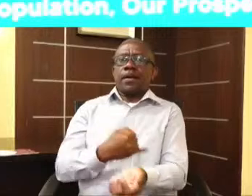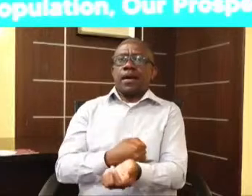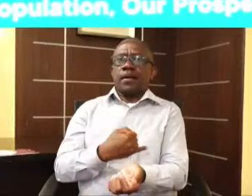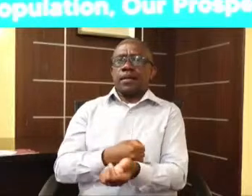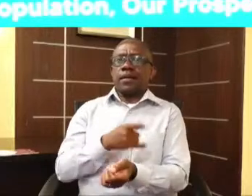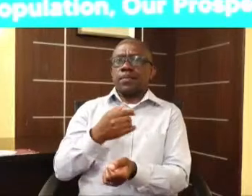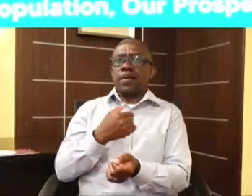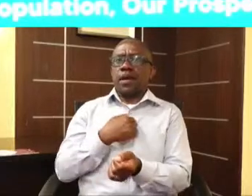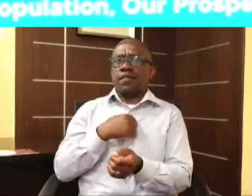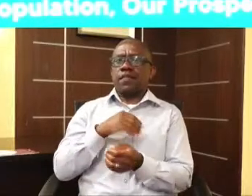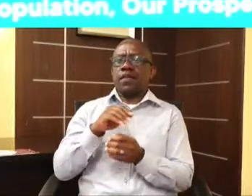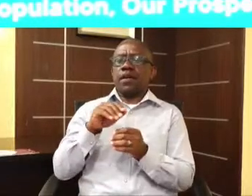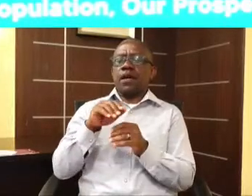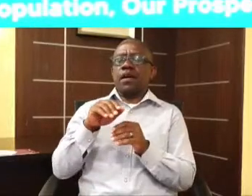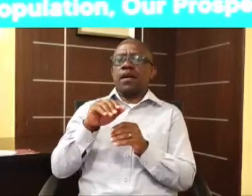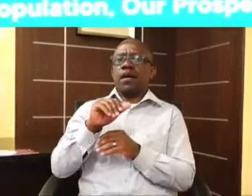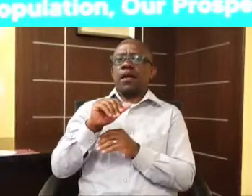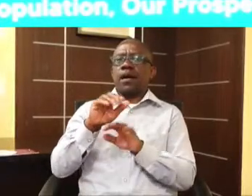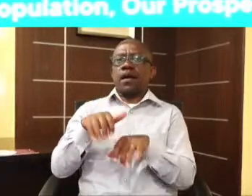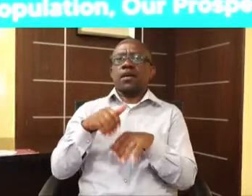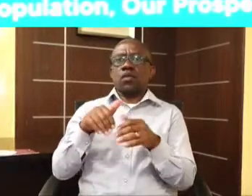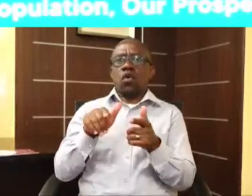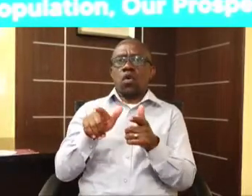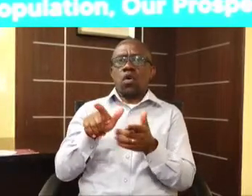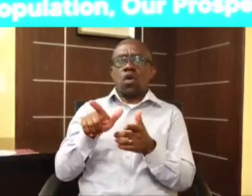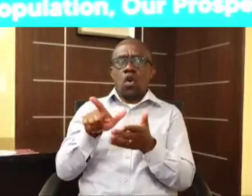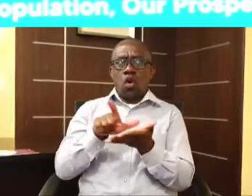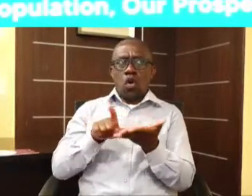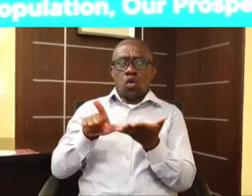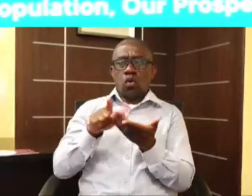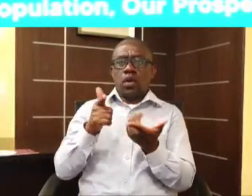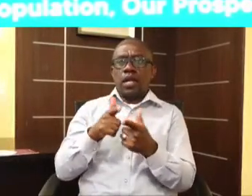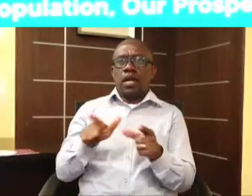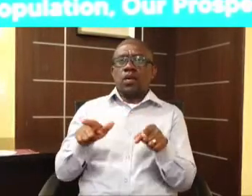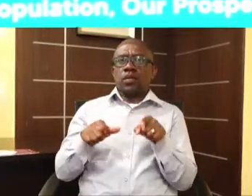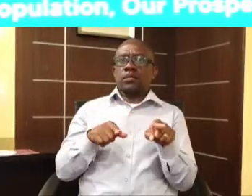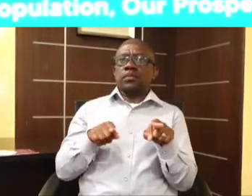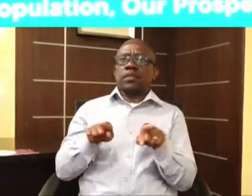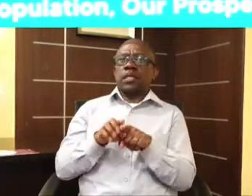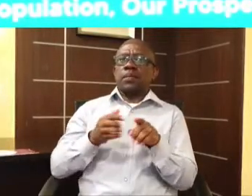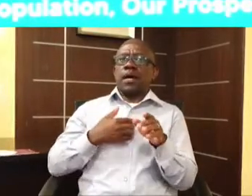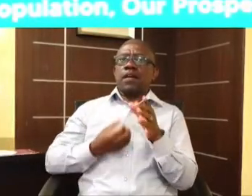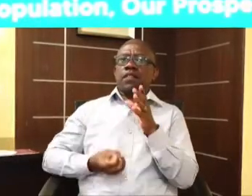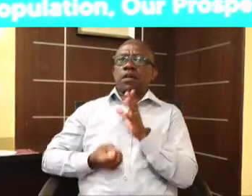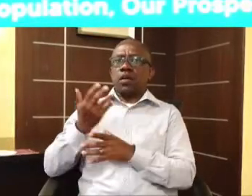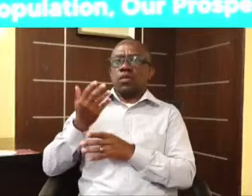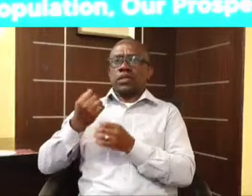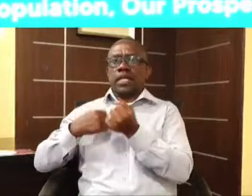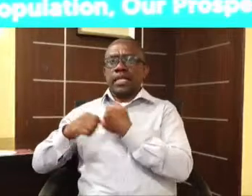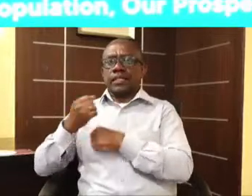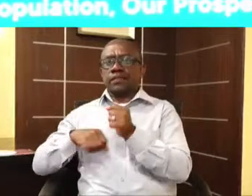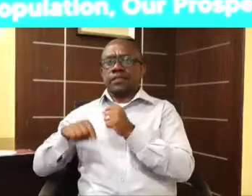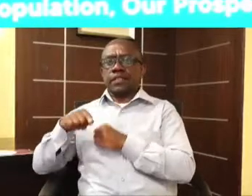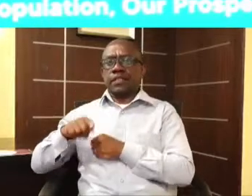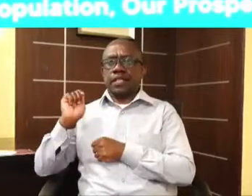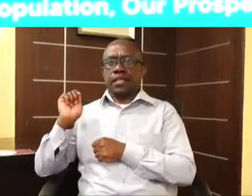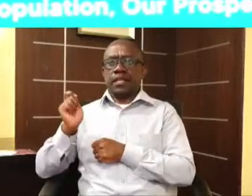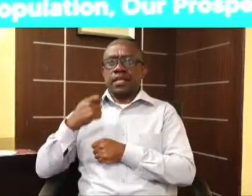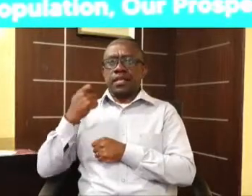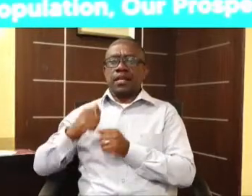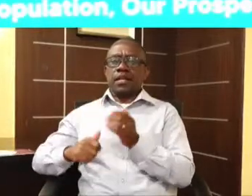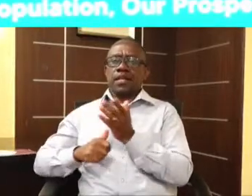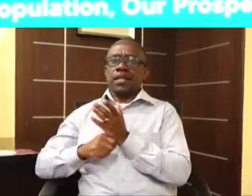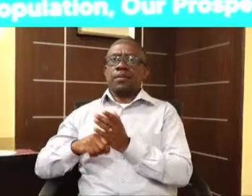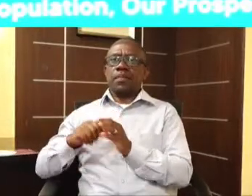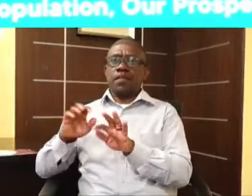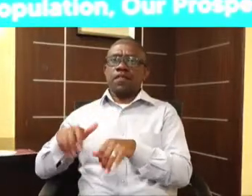agro advisories in local languages in Ghana, but now they have launched activities in Kenya called Farmerline, and